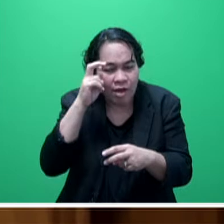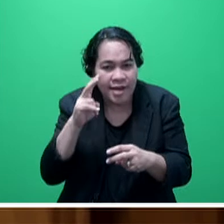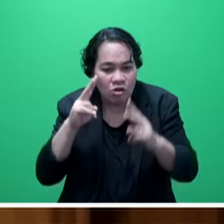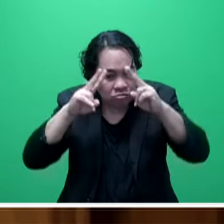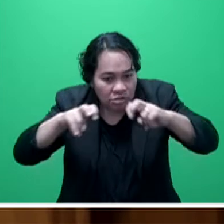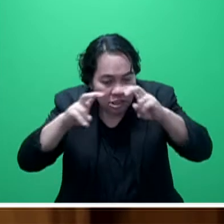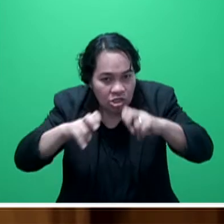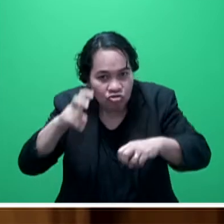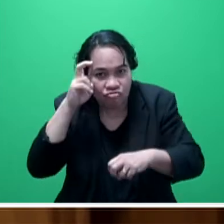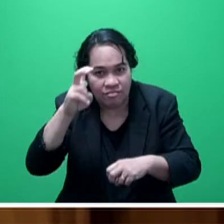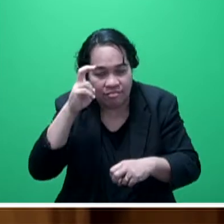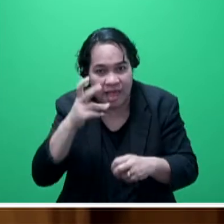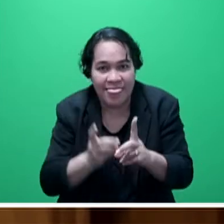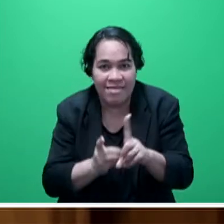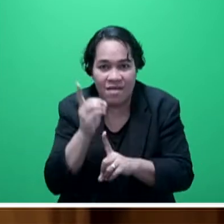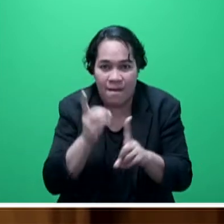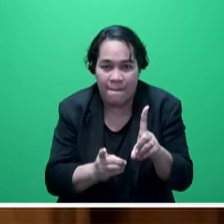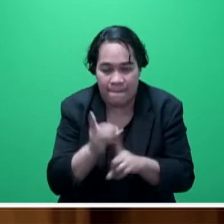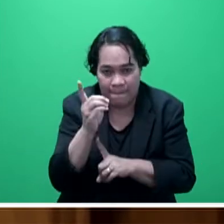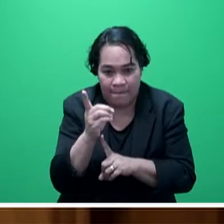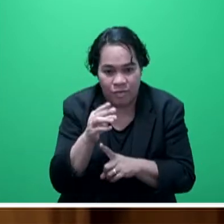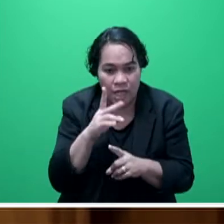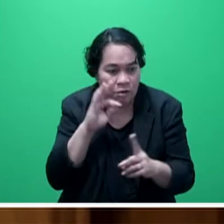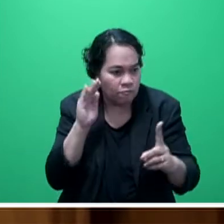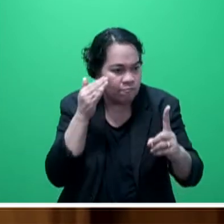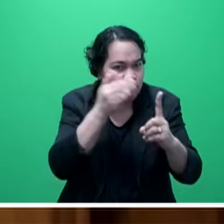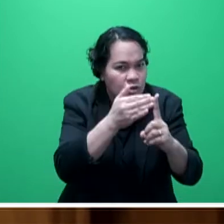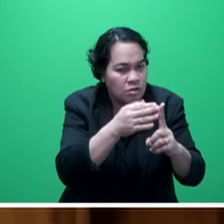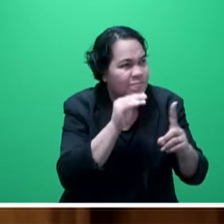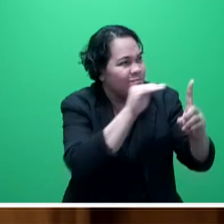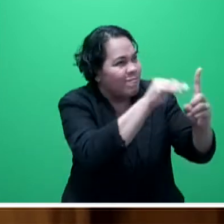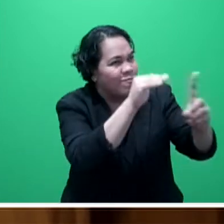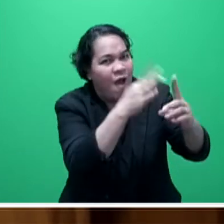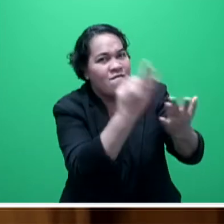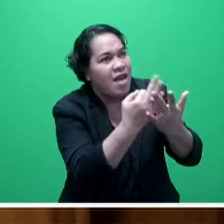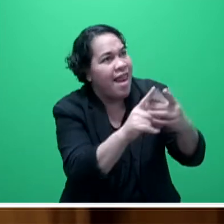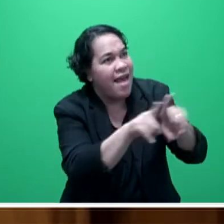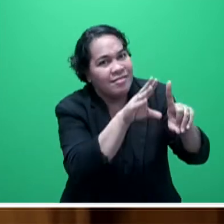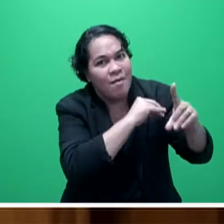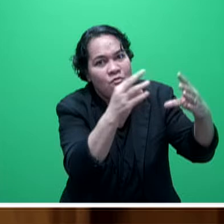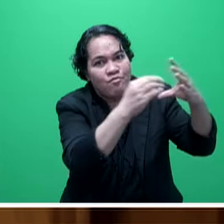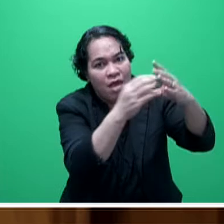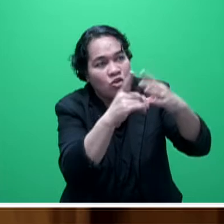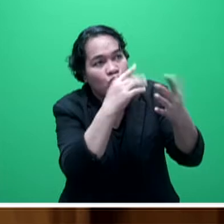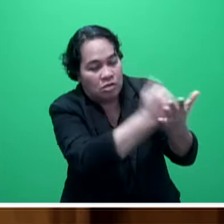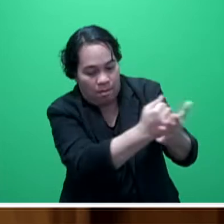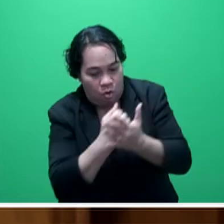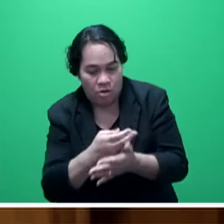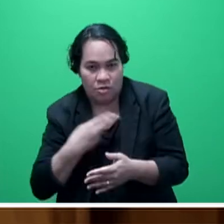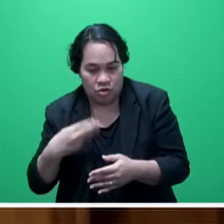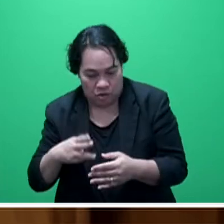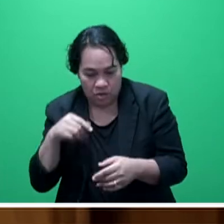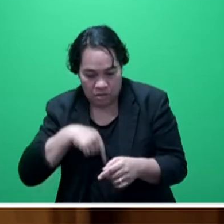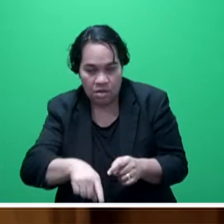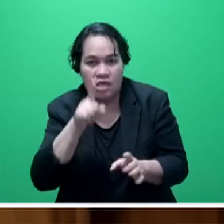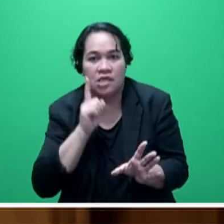development, as well as targeted financial assistance will support the Ministry's activities in the 2020-21 fiscal